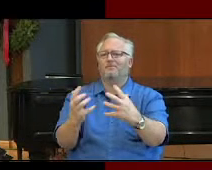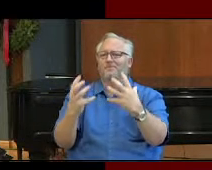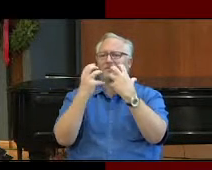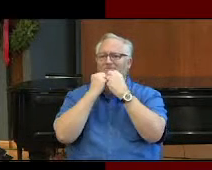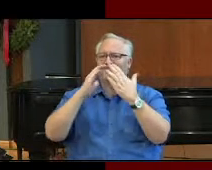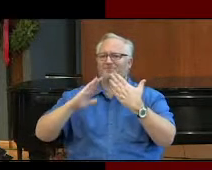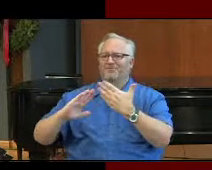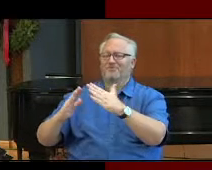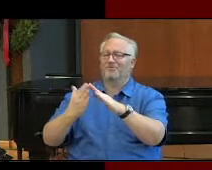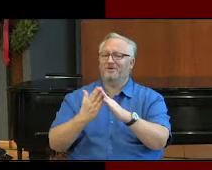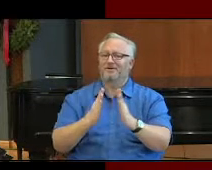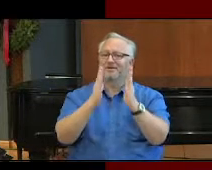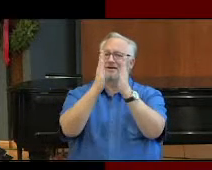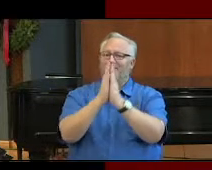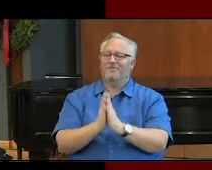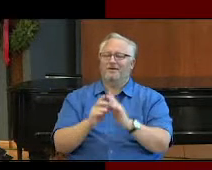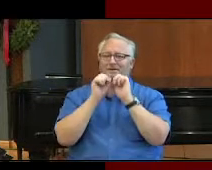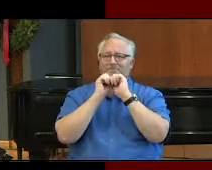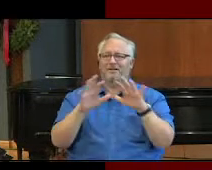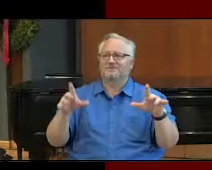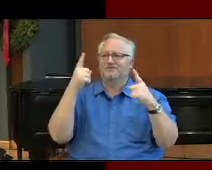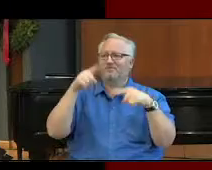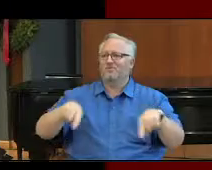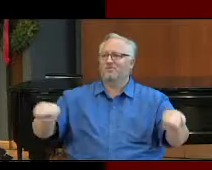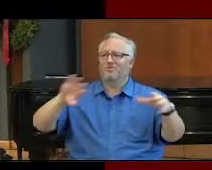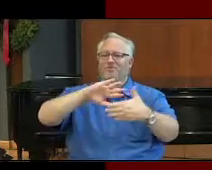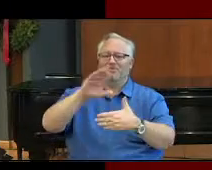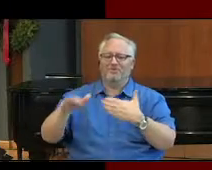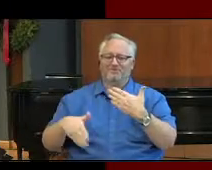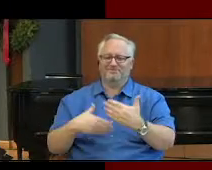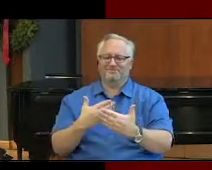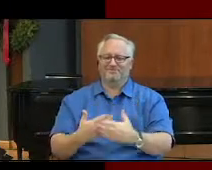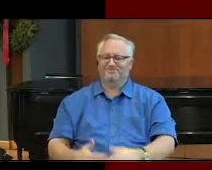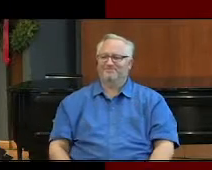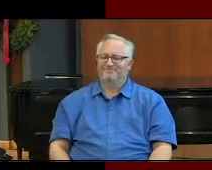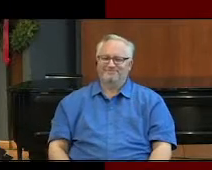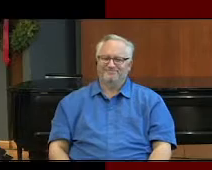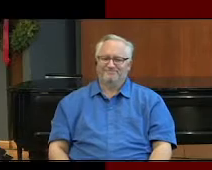community. Amen and blessings to you all.